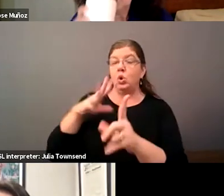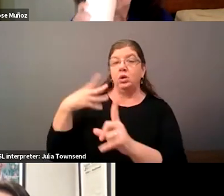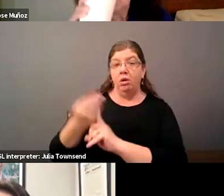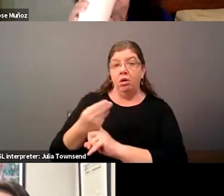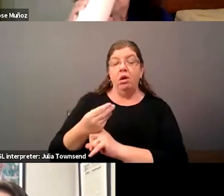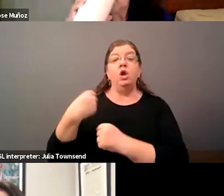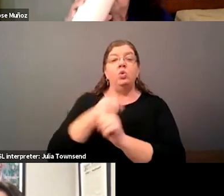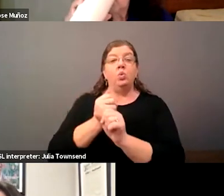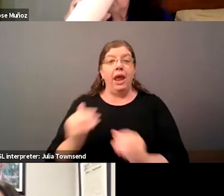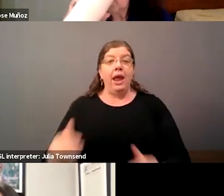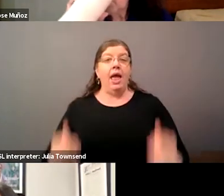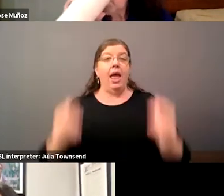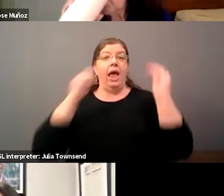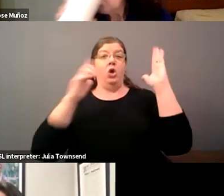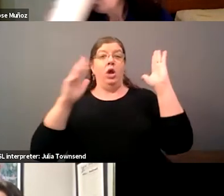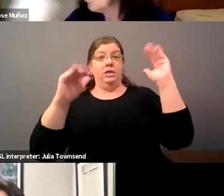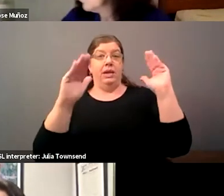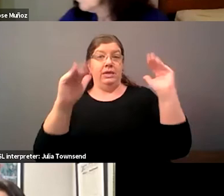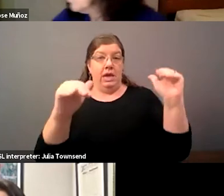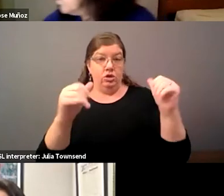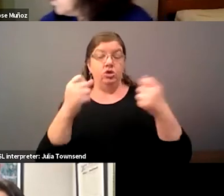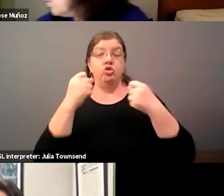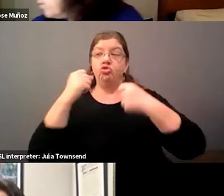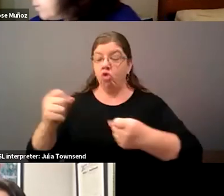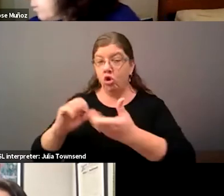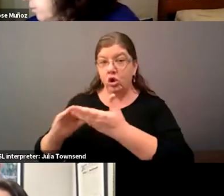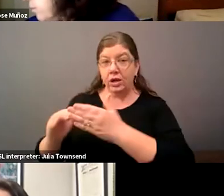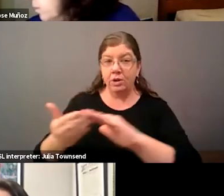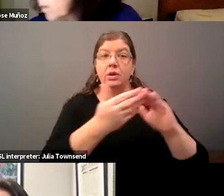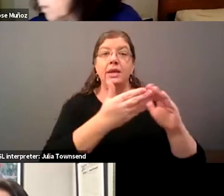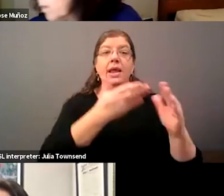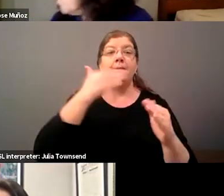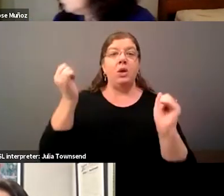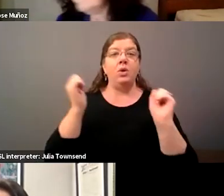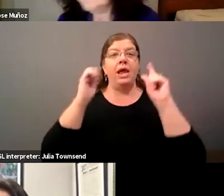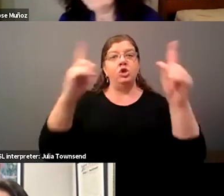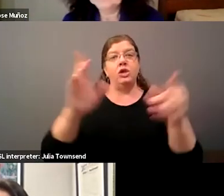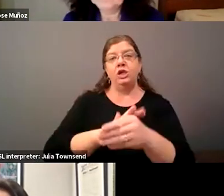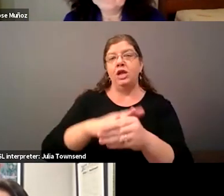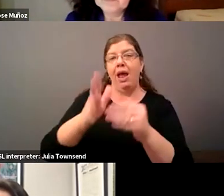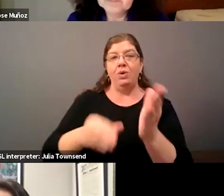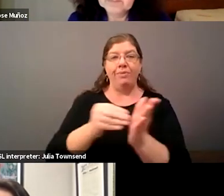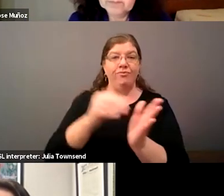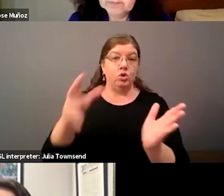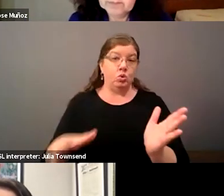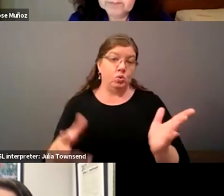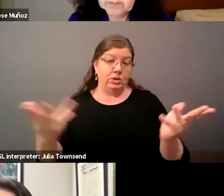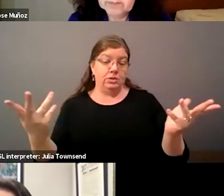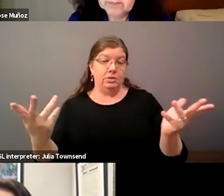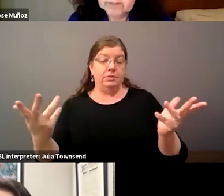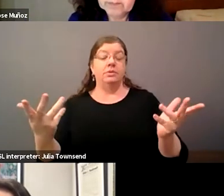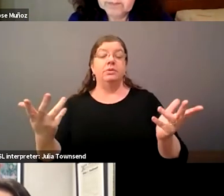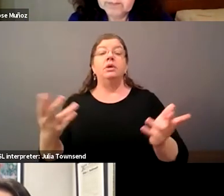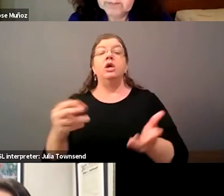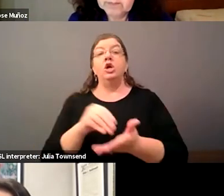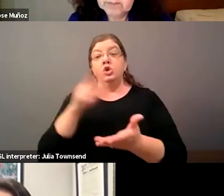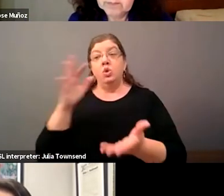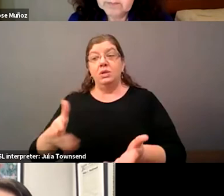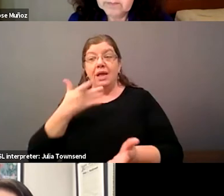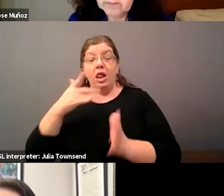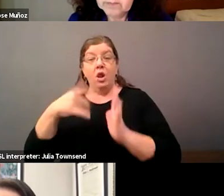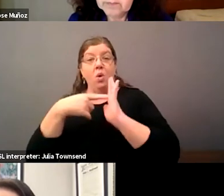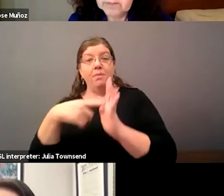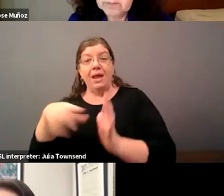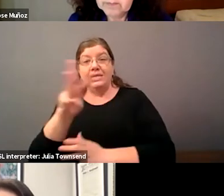expect higher expectations stronger communities and better educational outcomes for students despite that students of color represents